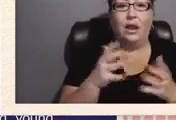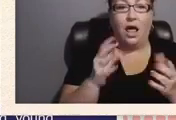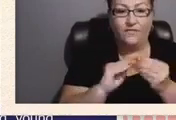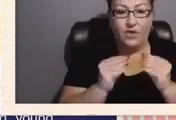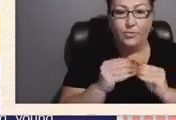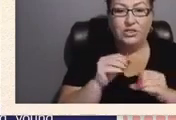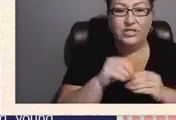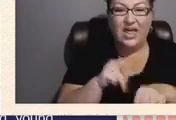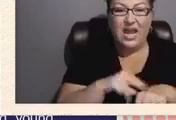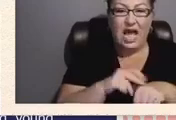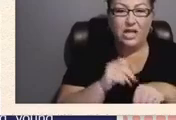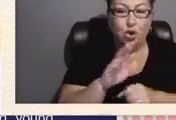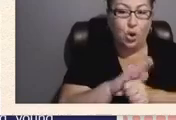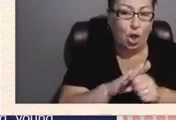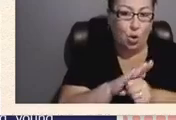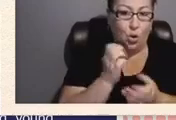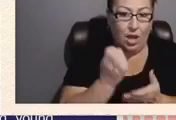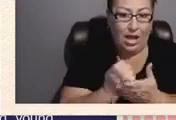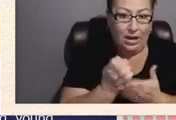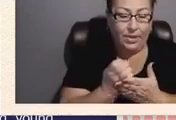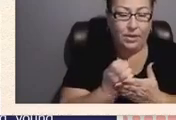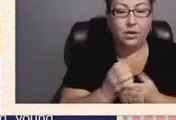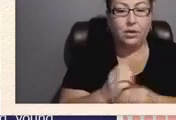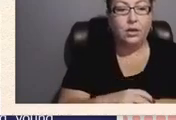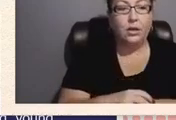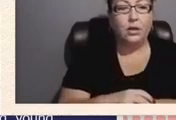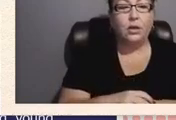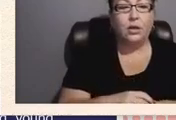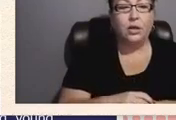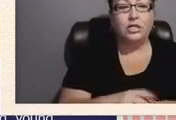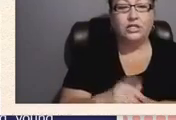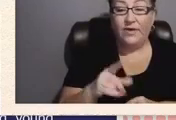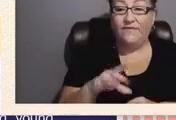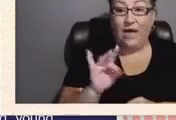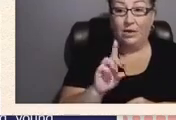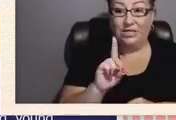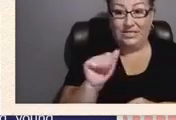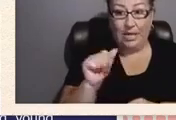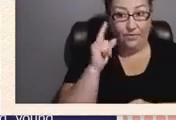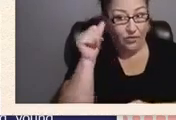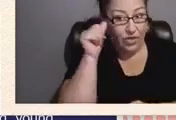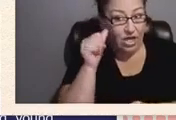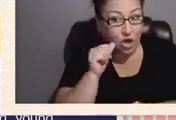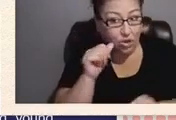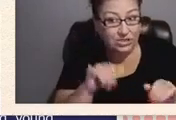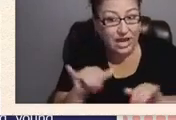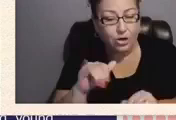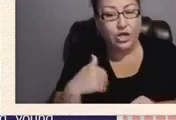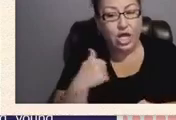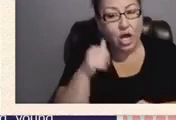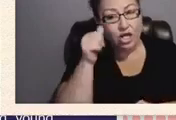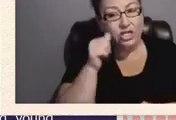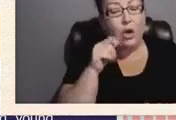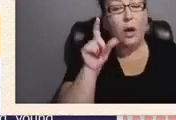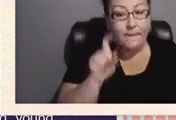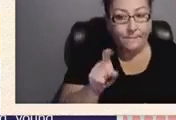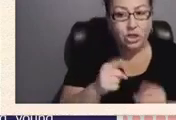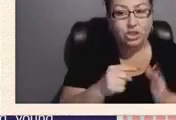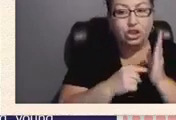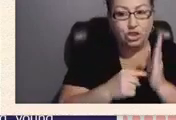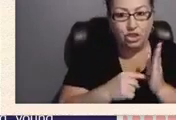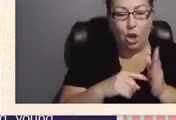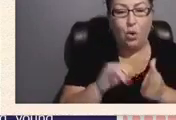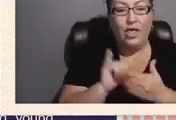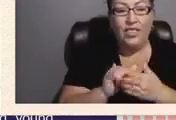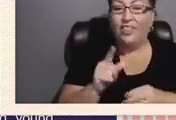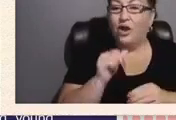local economy. To be found disabled under the adult standard, the young adult must at least show that they are unable